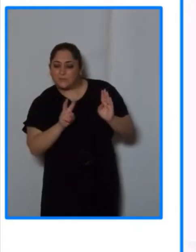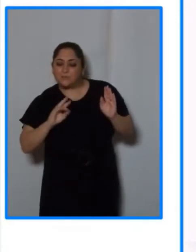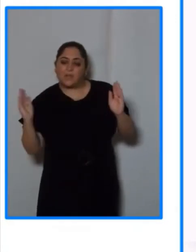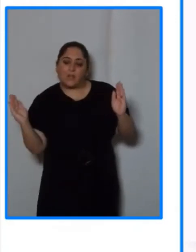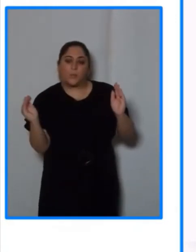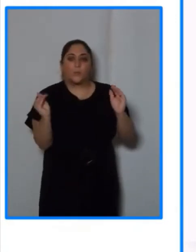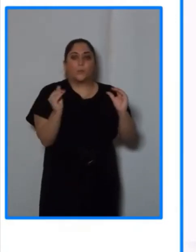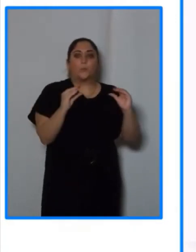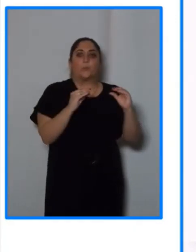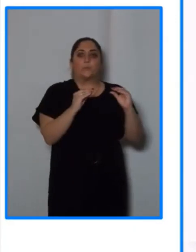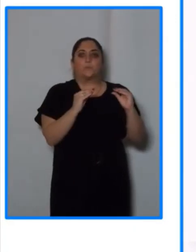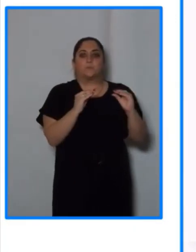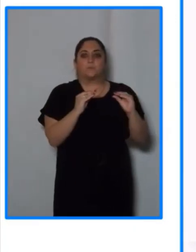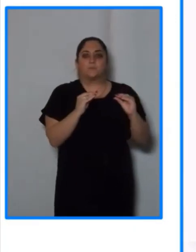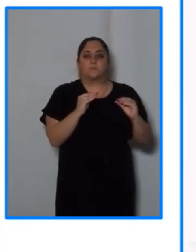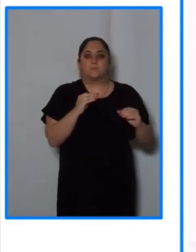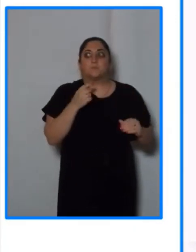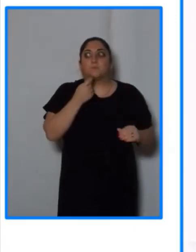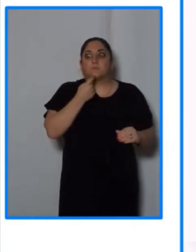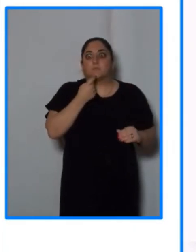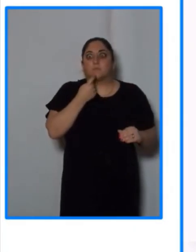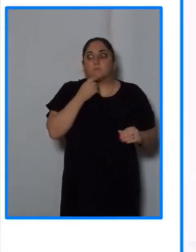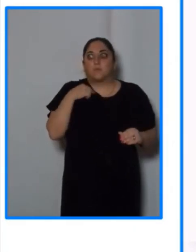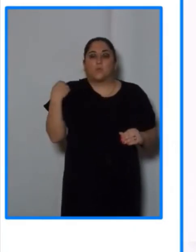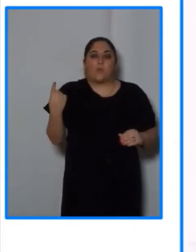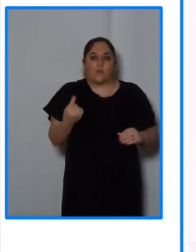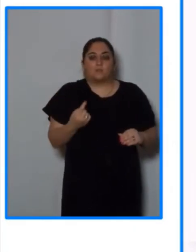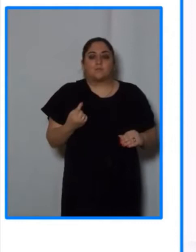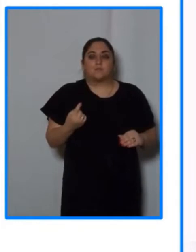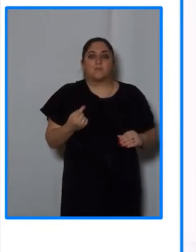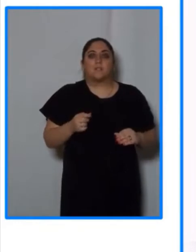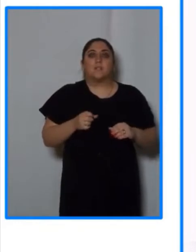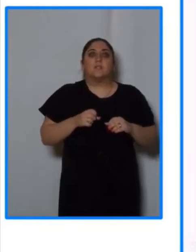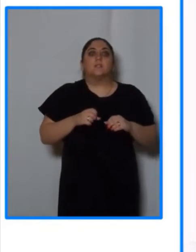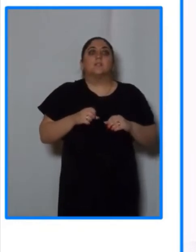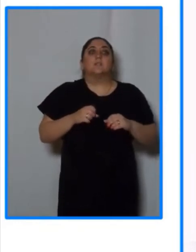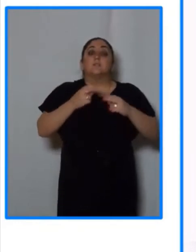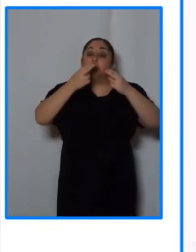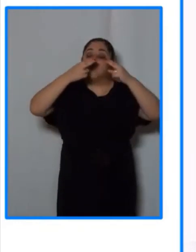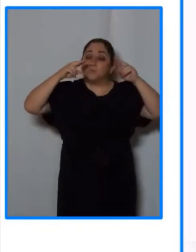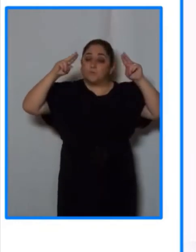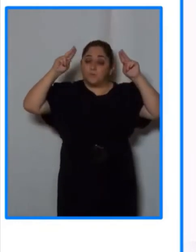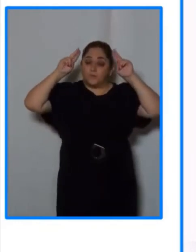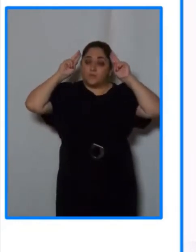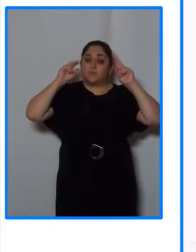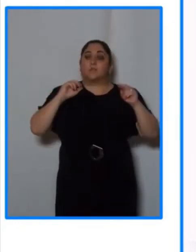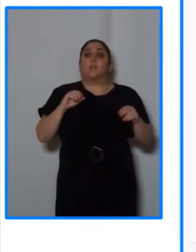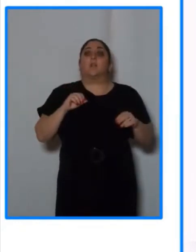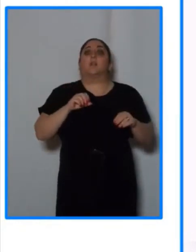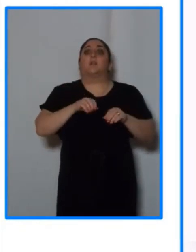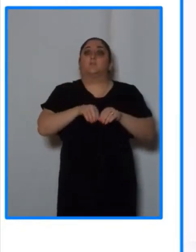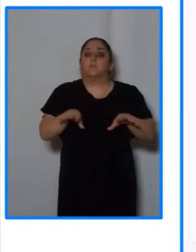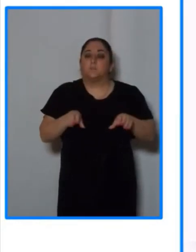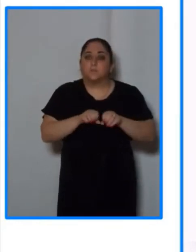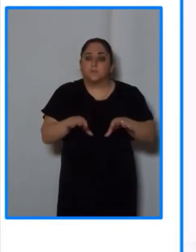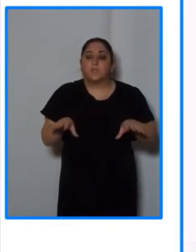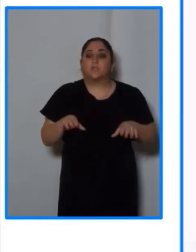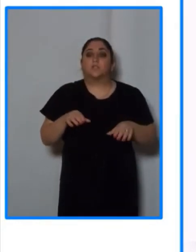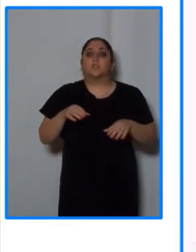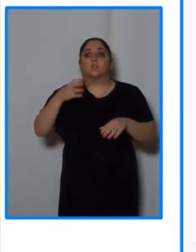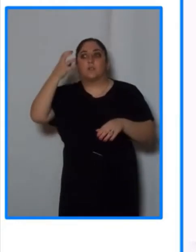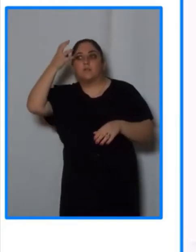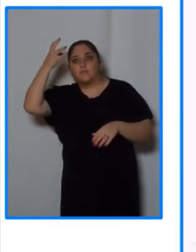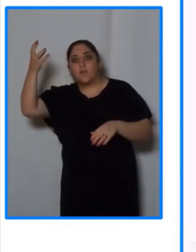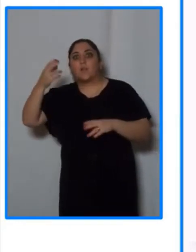kind of people. In public agencies, universities, central government, we tend to use very,